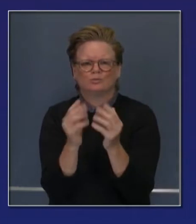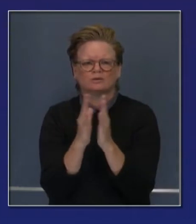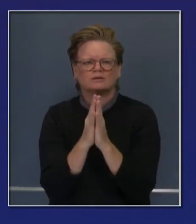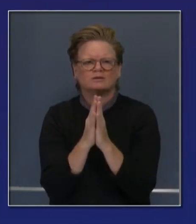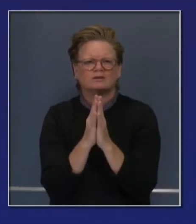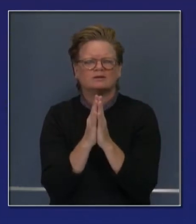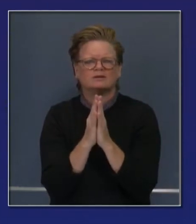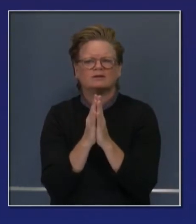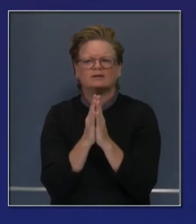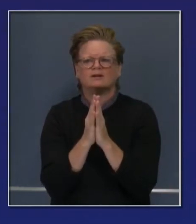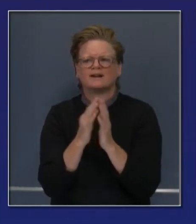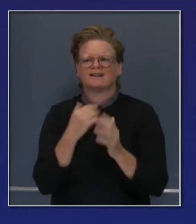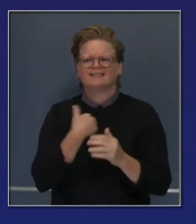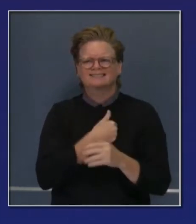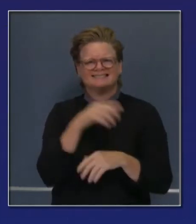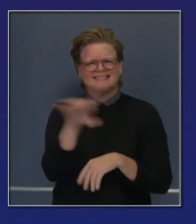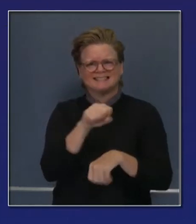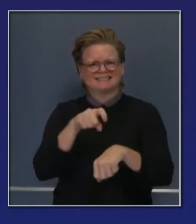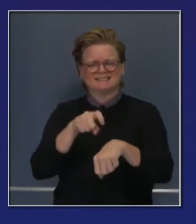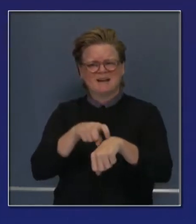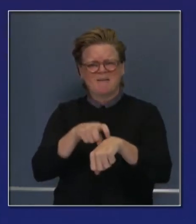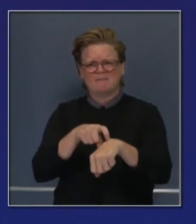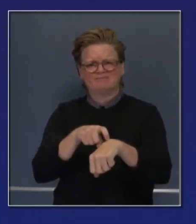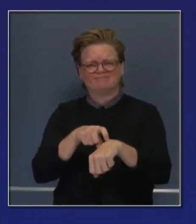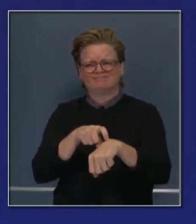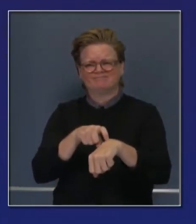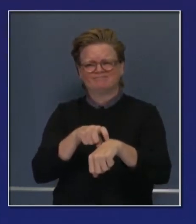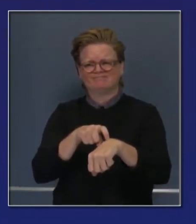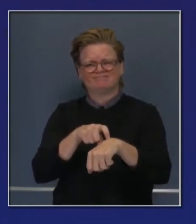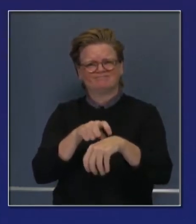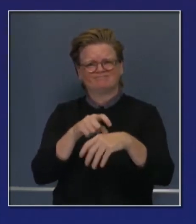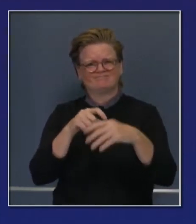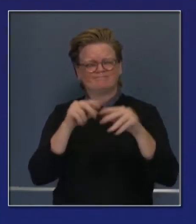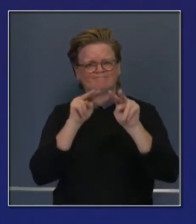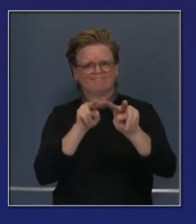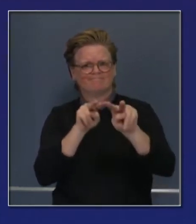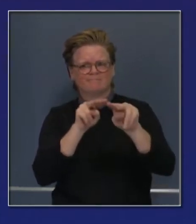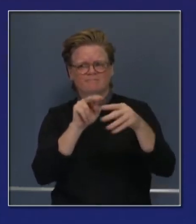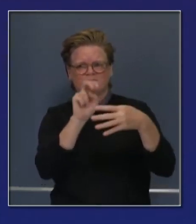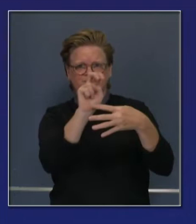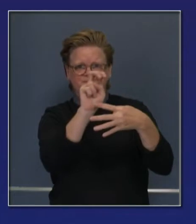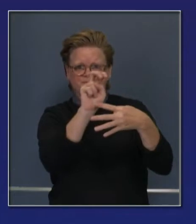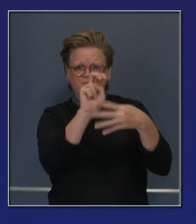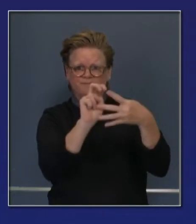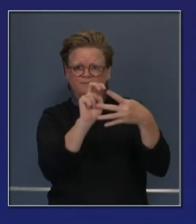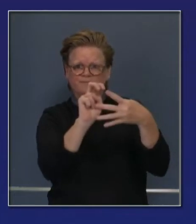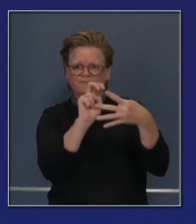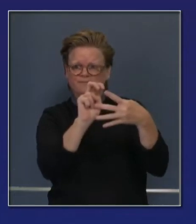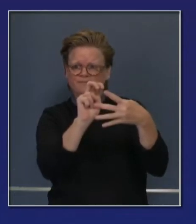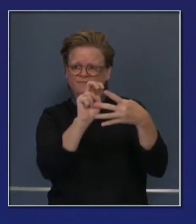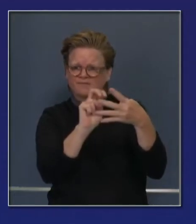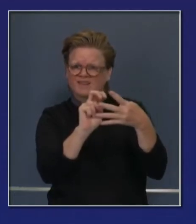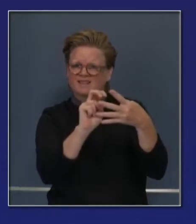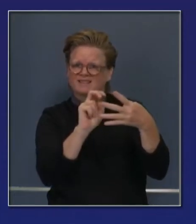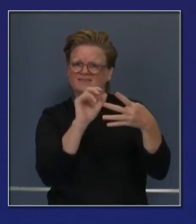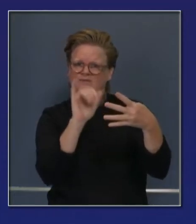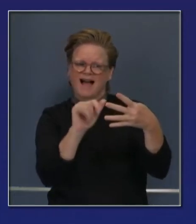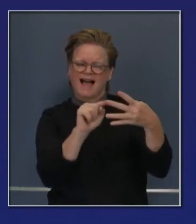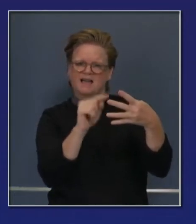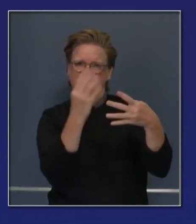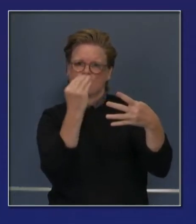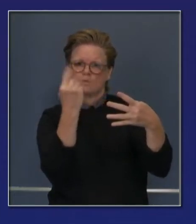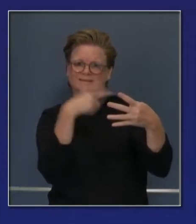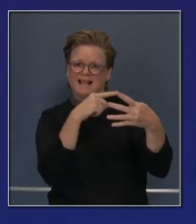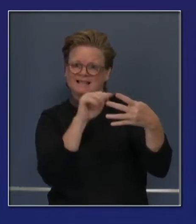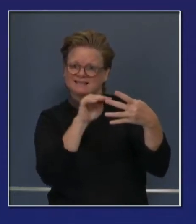sectoral moves, and we again are addressing that with the 21-day process now, but also getting the information out,